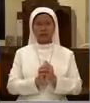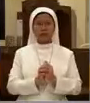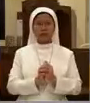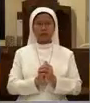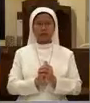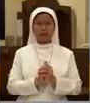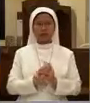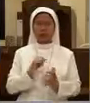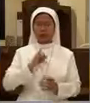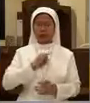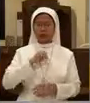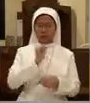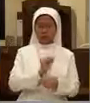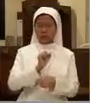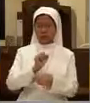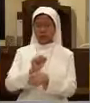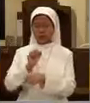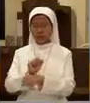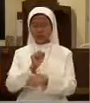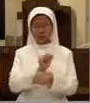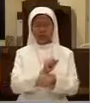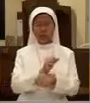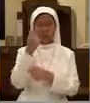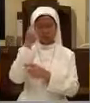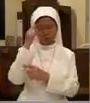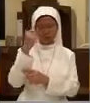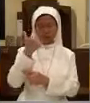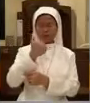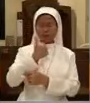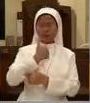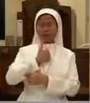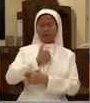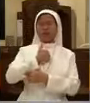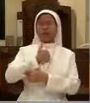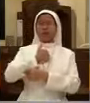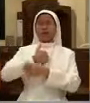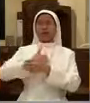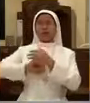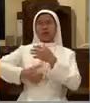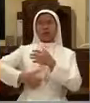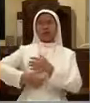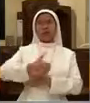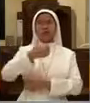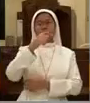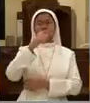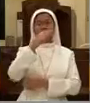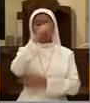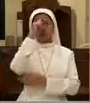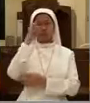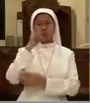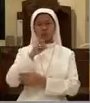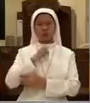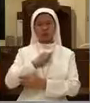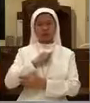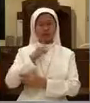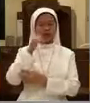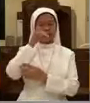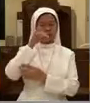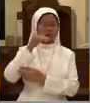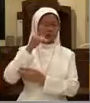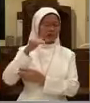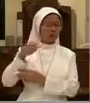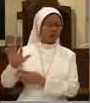I will work, work, work for self-fulfillment because I refuse